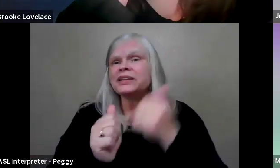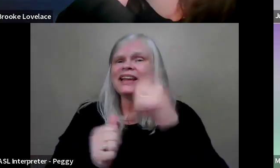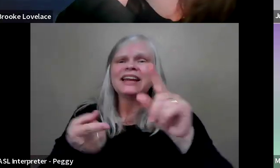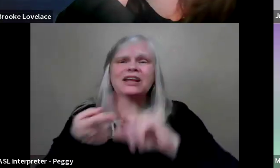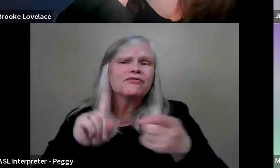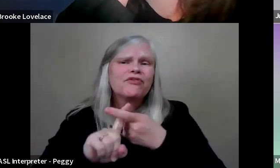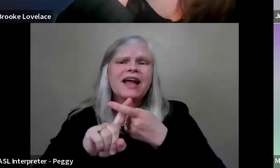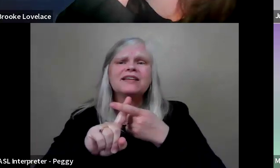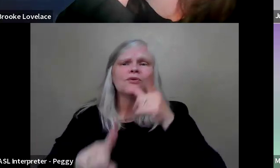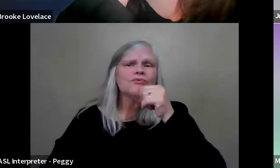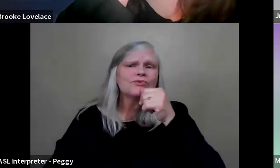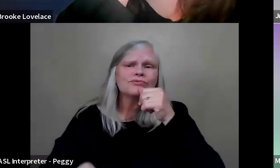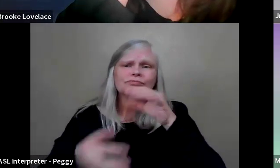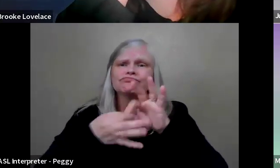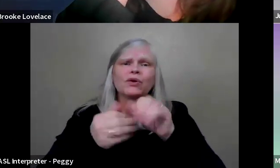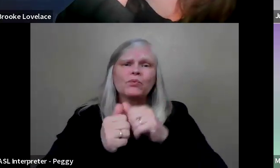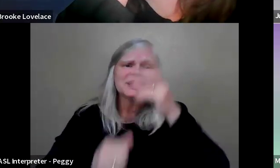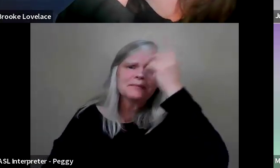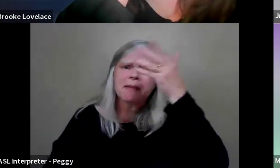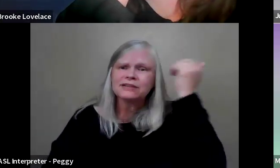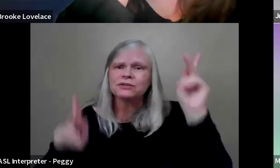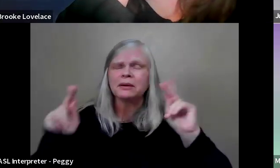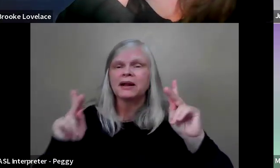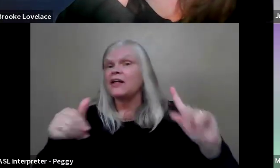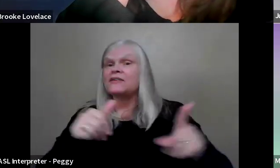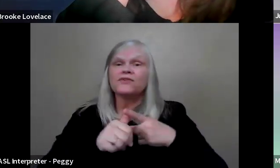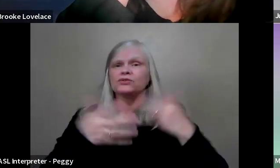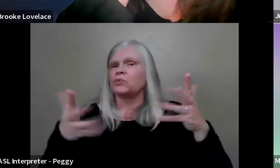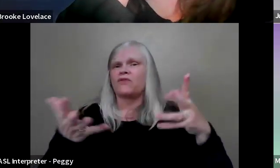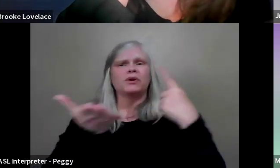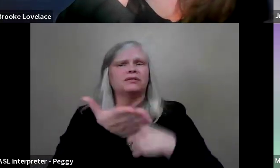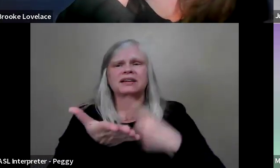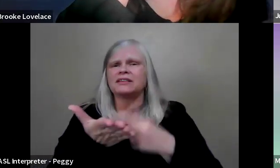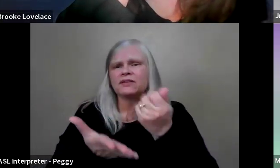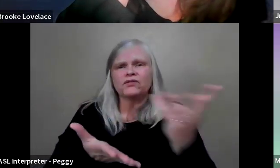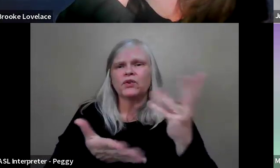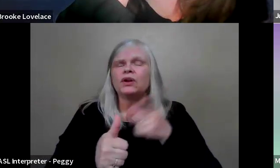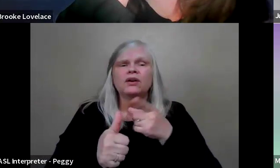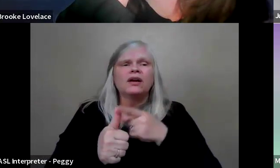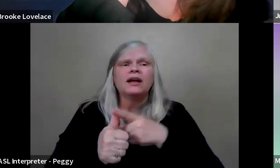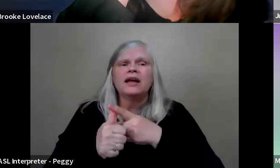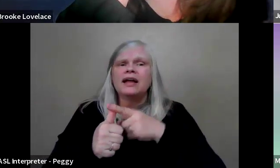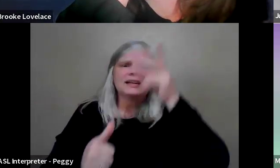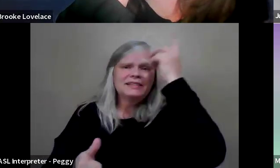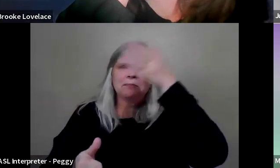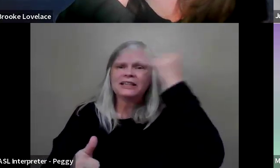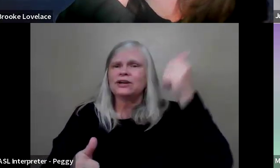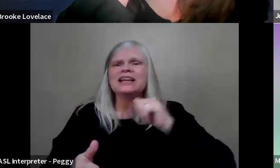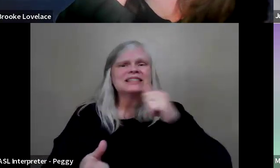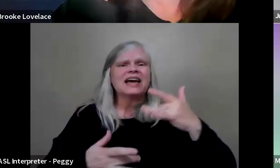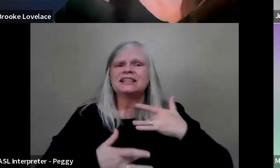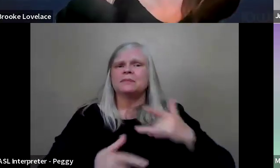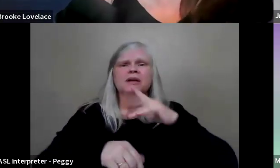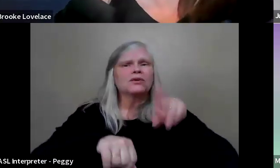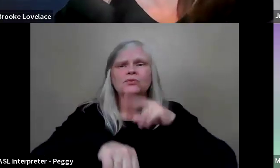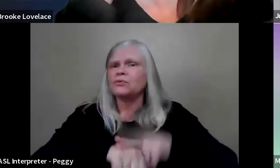session across the globe. So our first, and we've already discussed a few of these, our first is that dementia is not a typical part